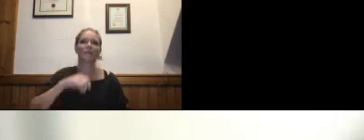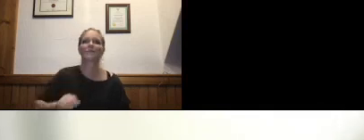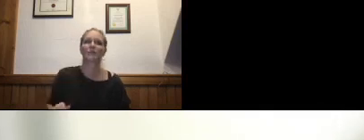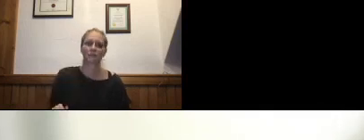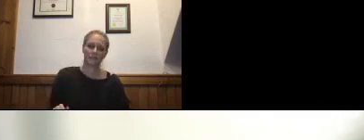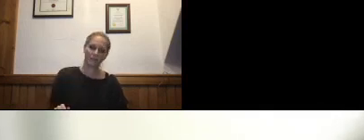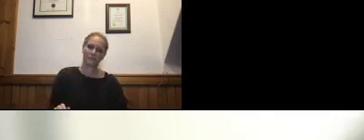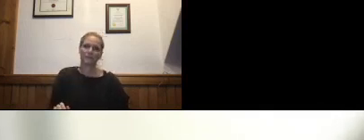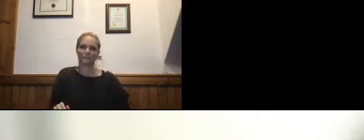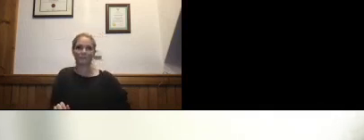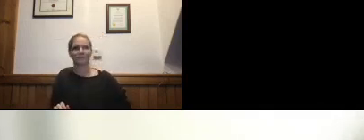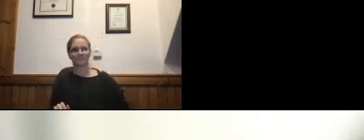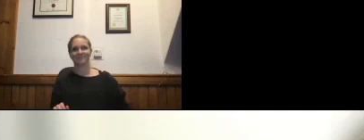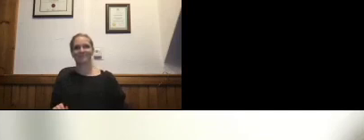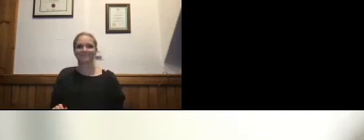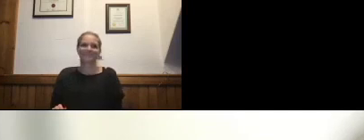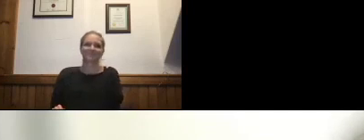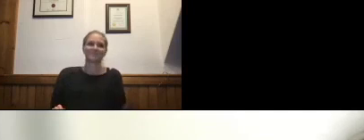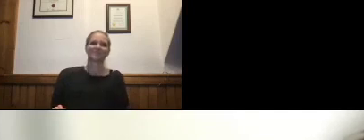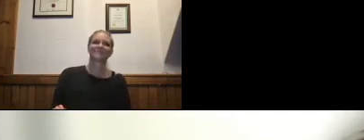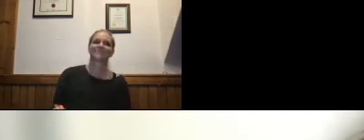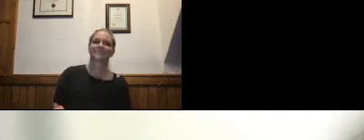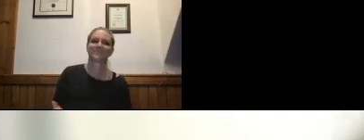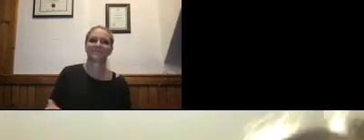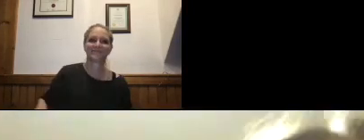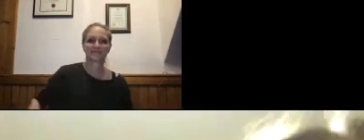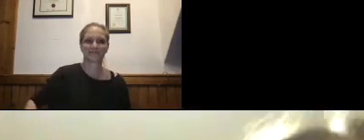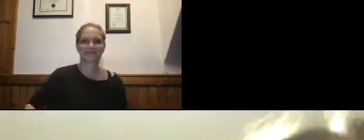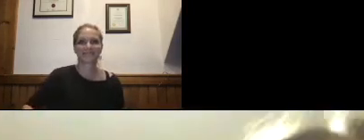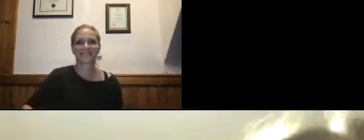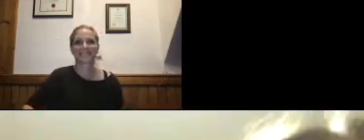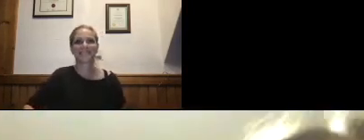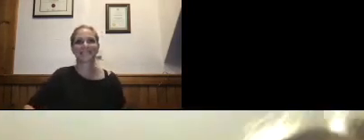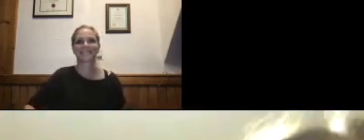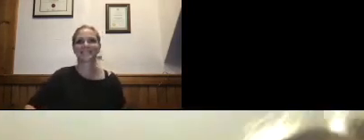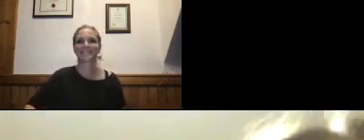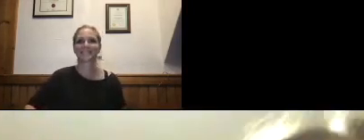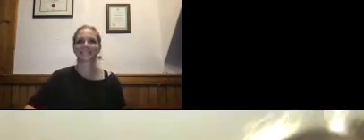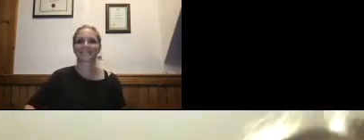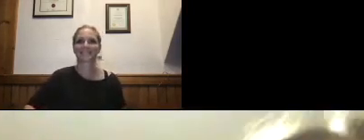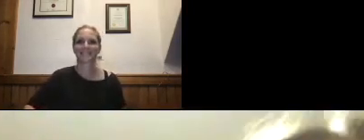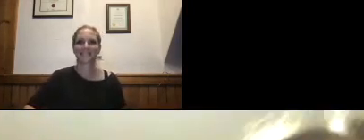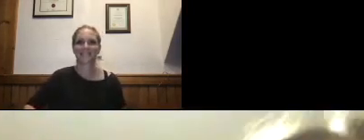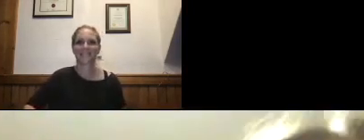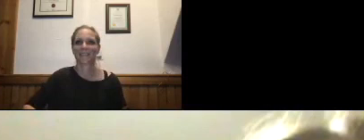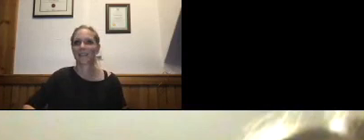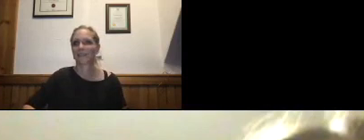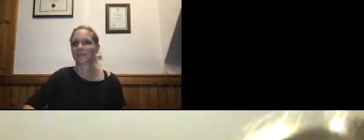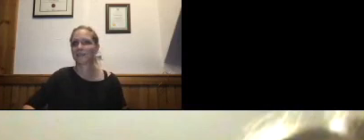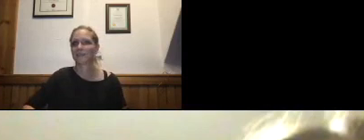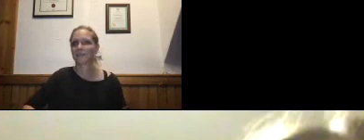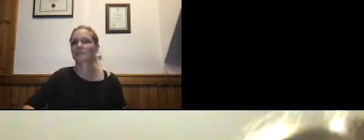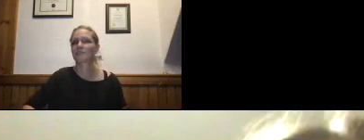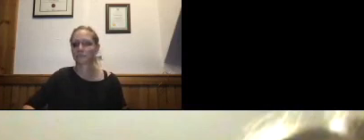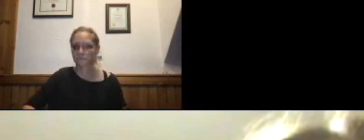Oh, you're on mute, Rachel. We can't hear you, Rachel. Sorry, I was going to say, we have a question. Is CRISPR a